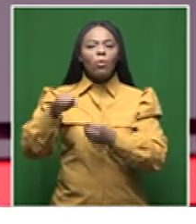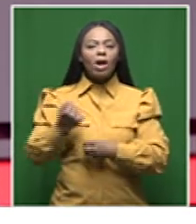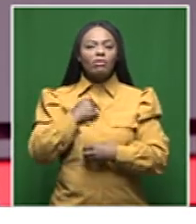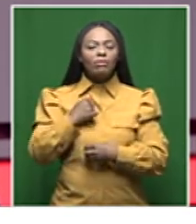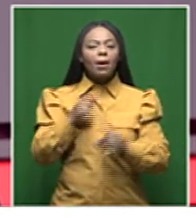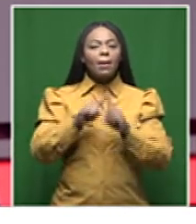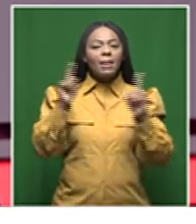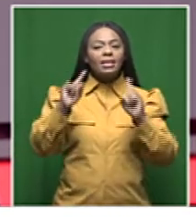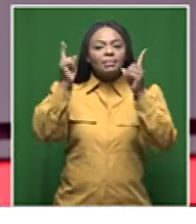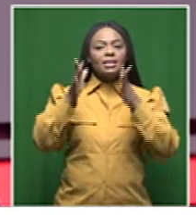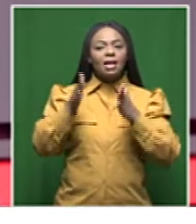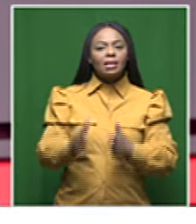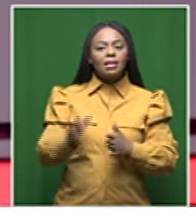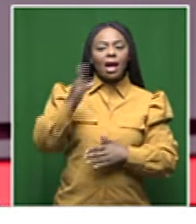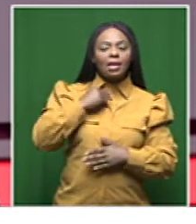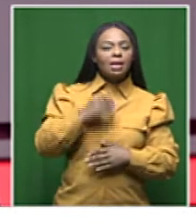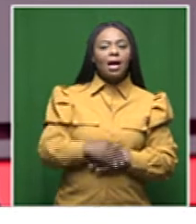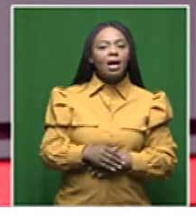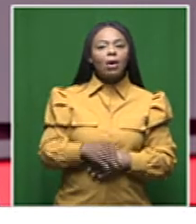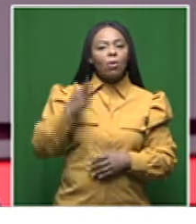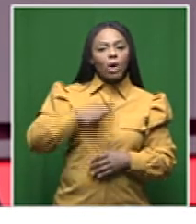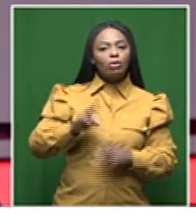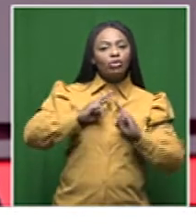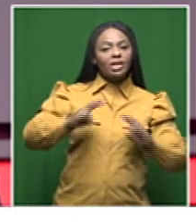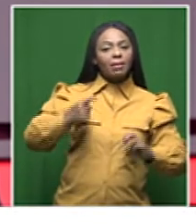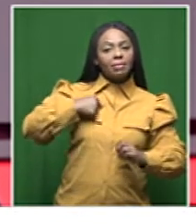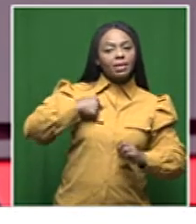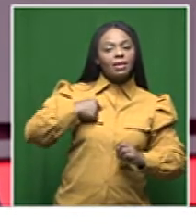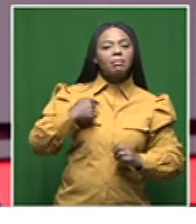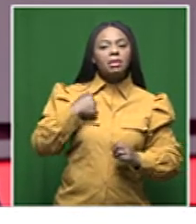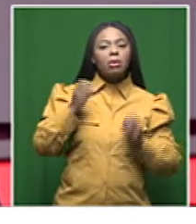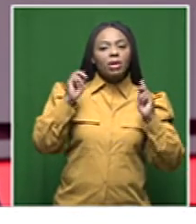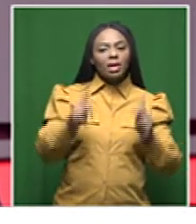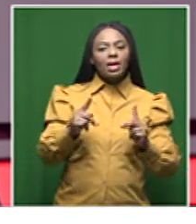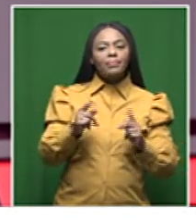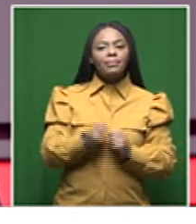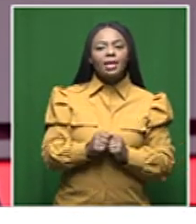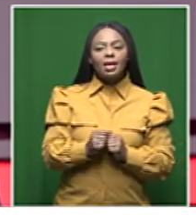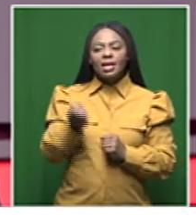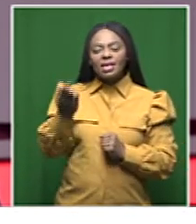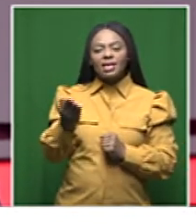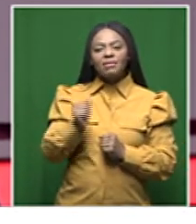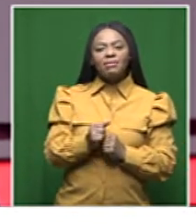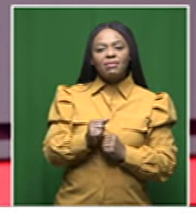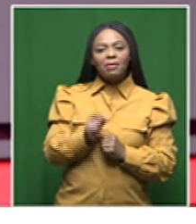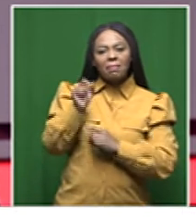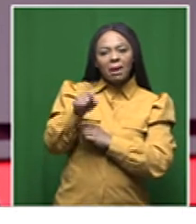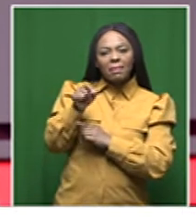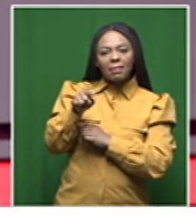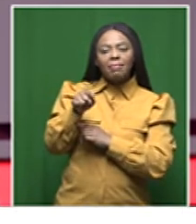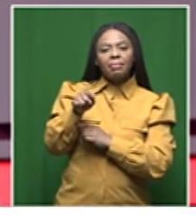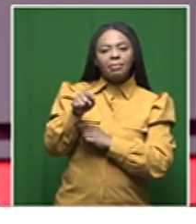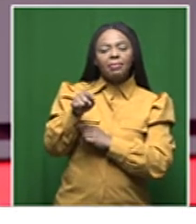But one of the specialists said, no, Baba, check now. So I gave the sample. And then I was surprised